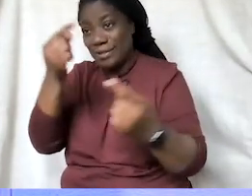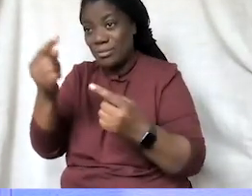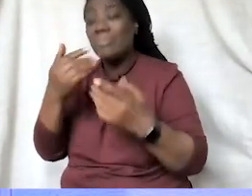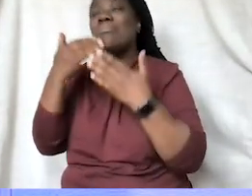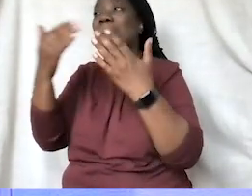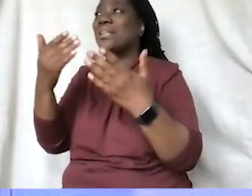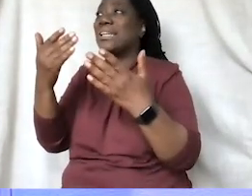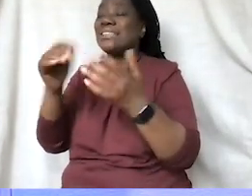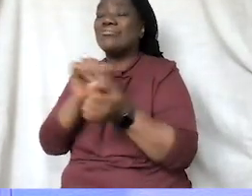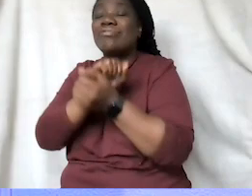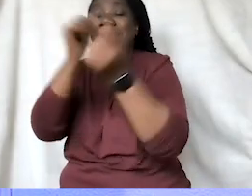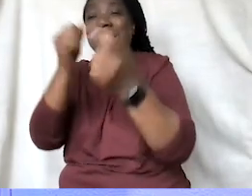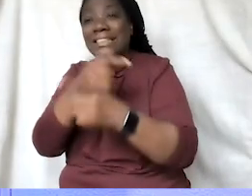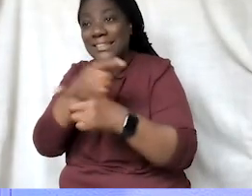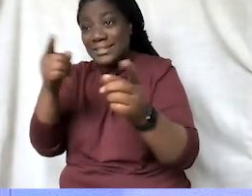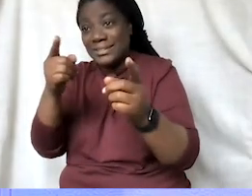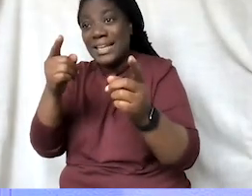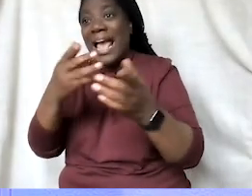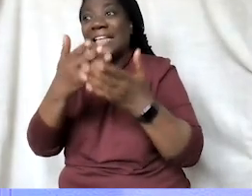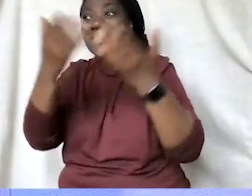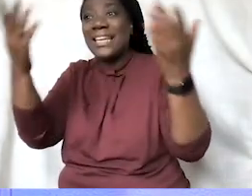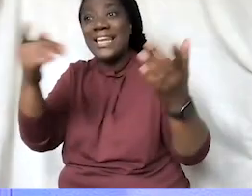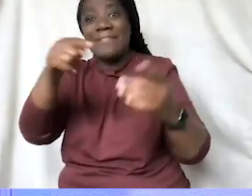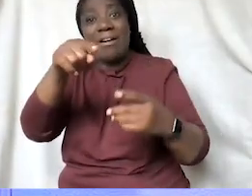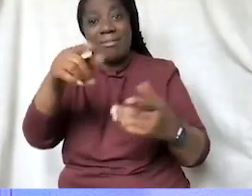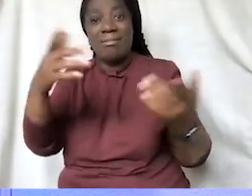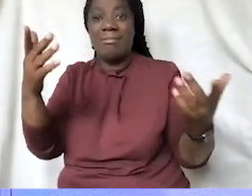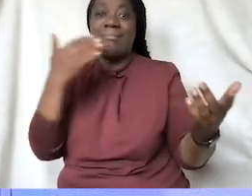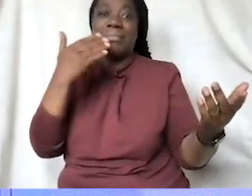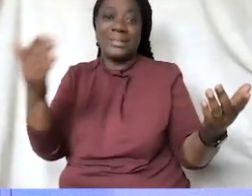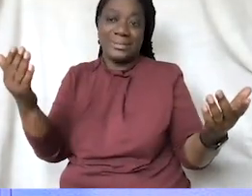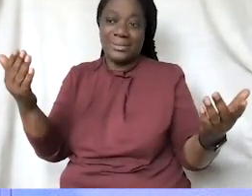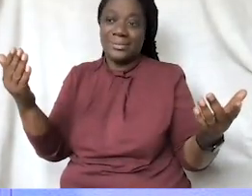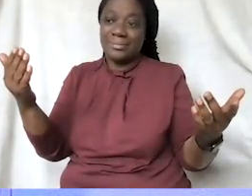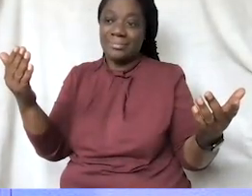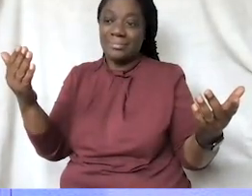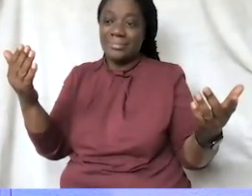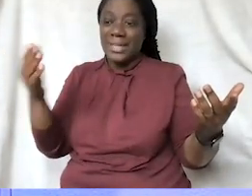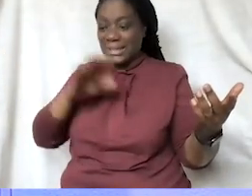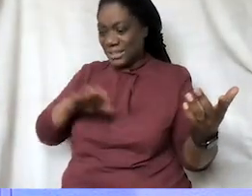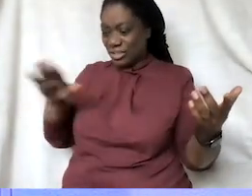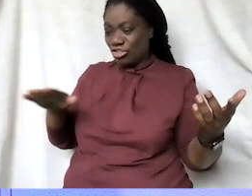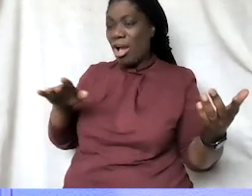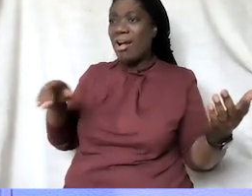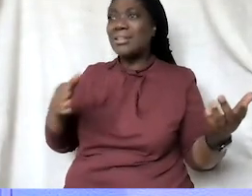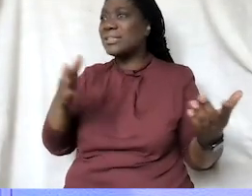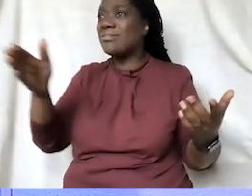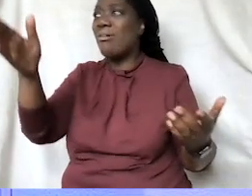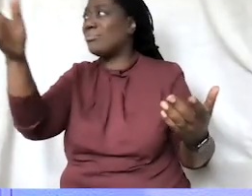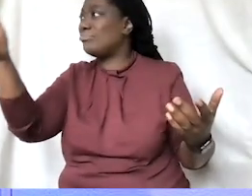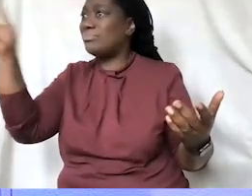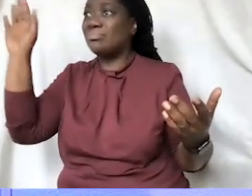grant them release and deliverance in the name of Jesus. There is that child that have gone astray